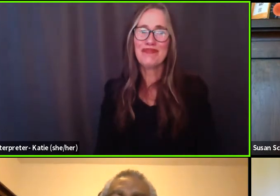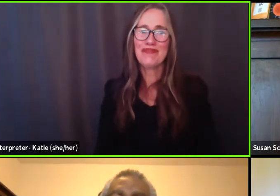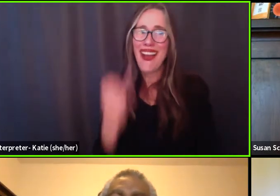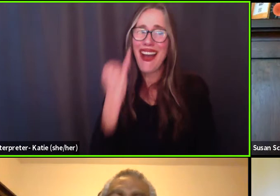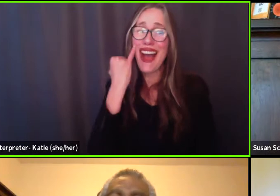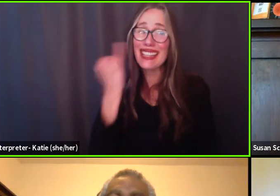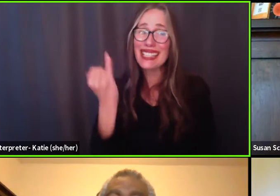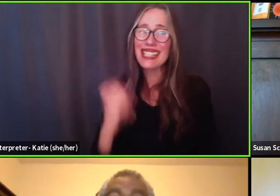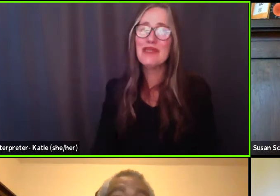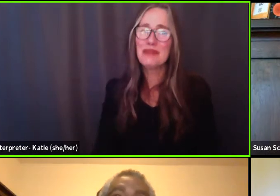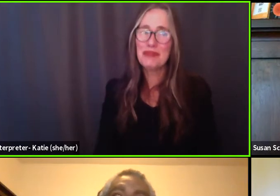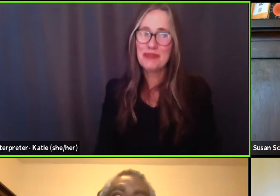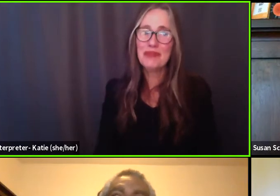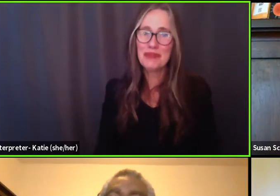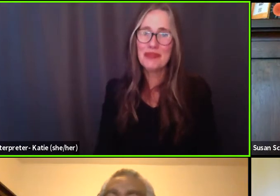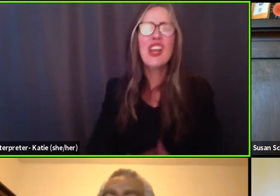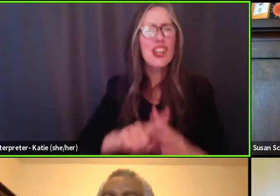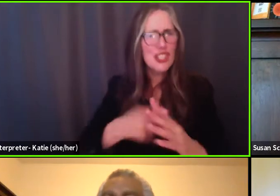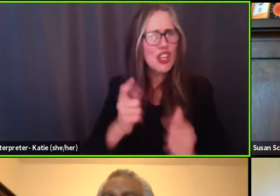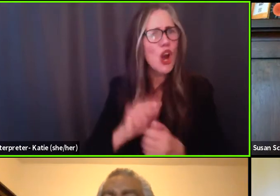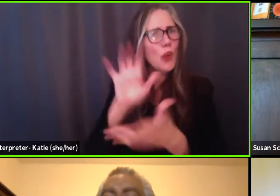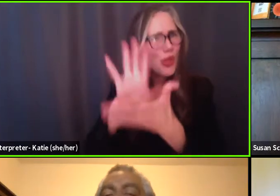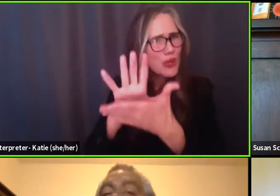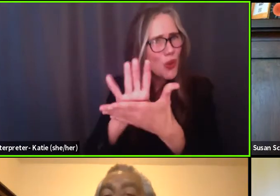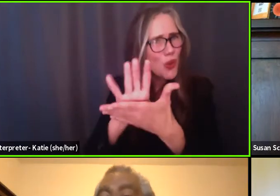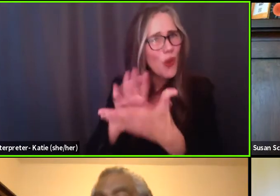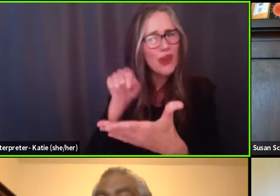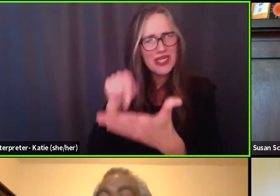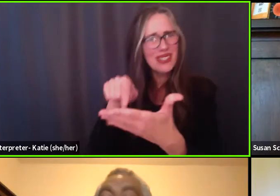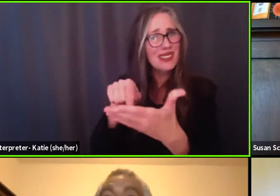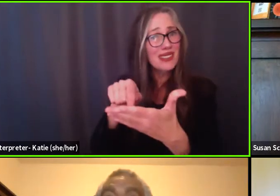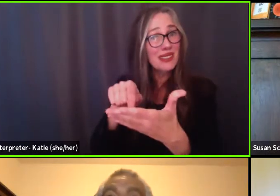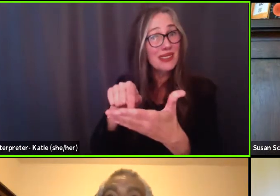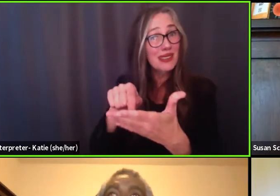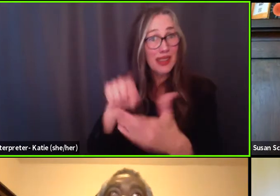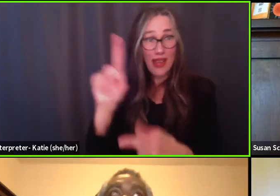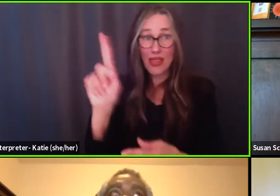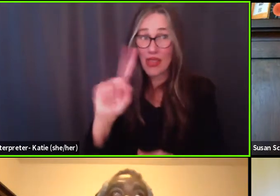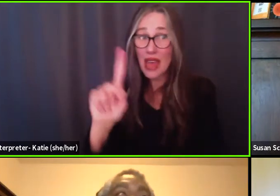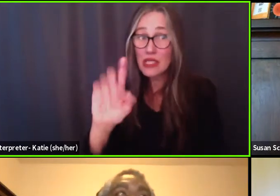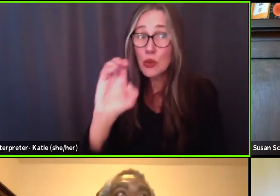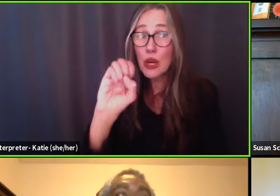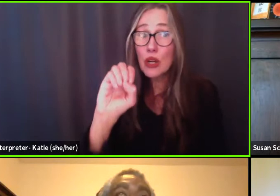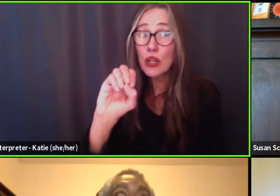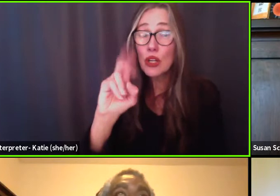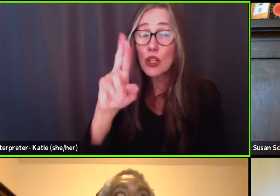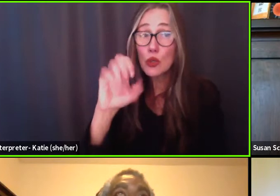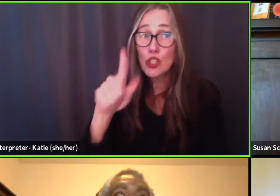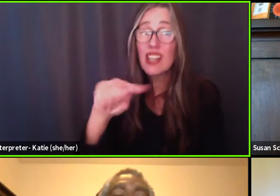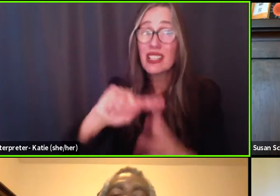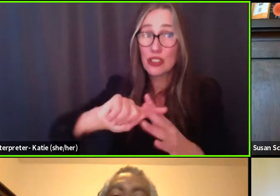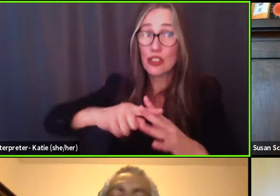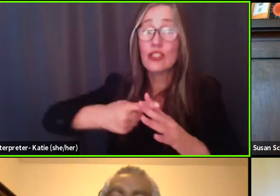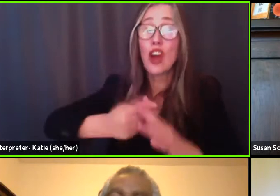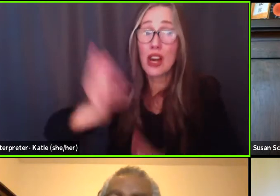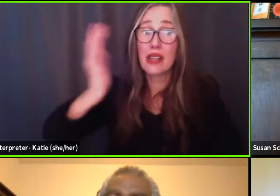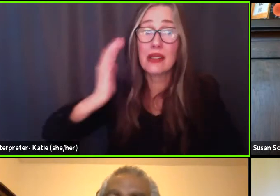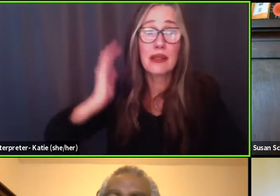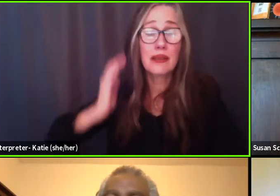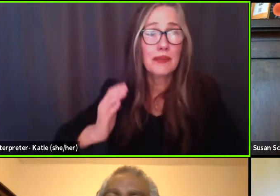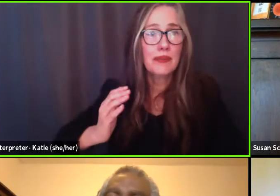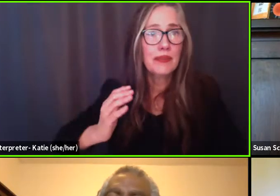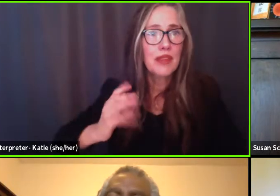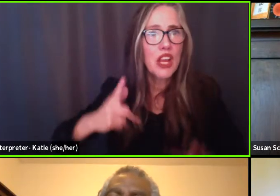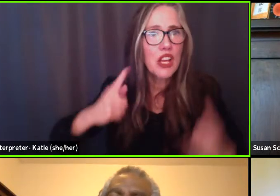eugenics were promulgated and make some distinct and sustained efforts to um move into those